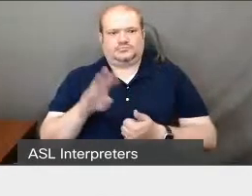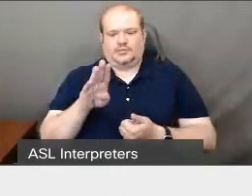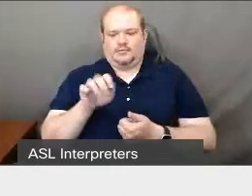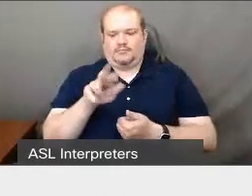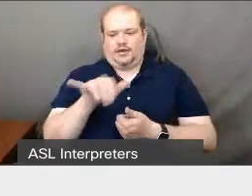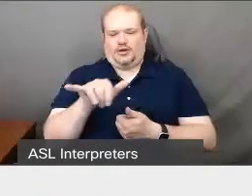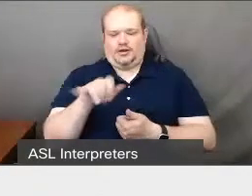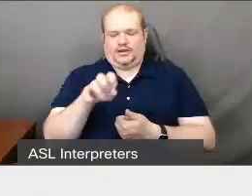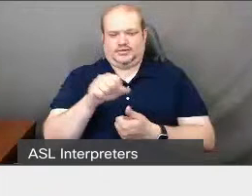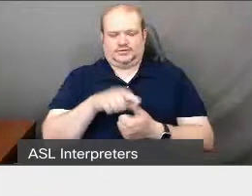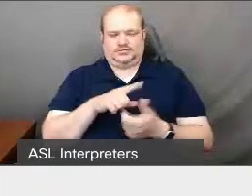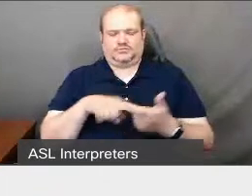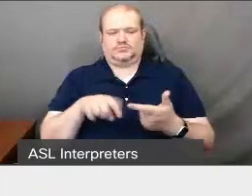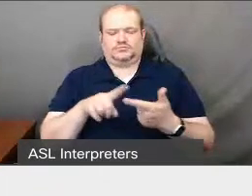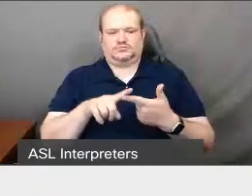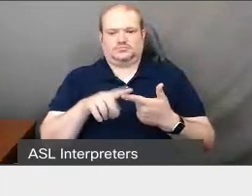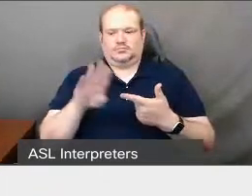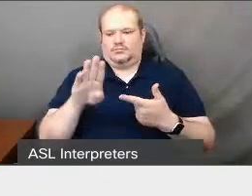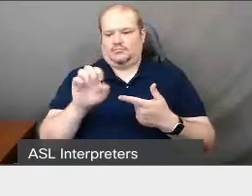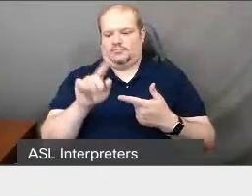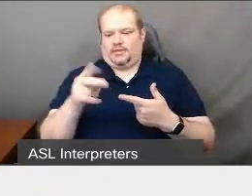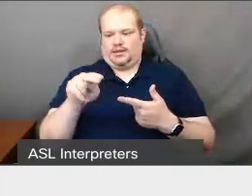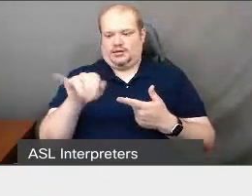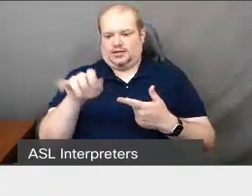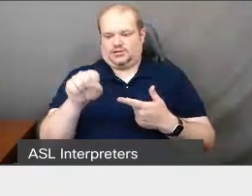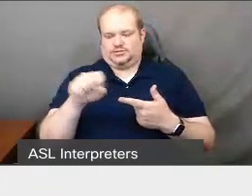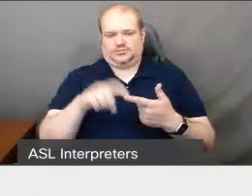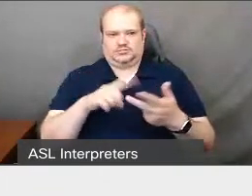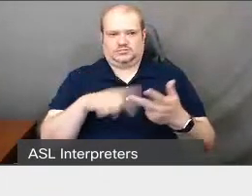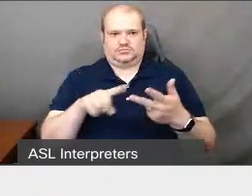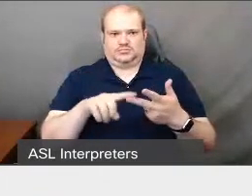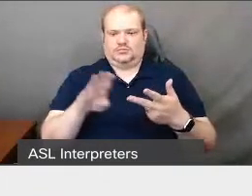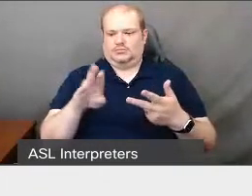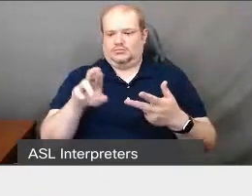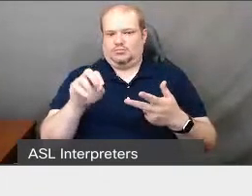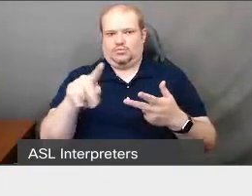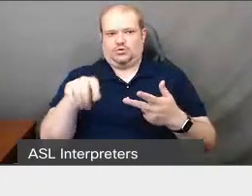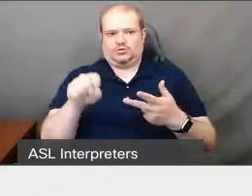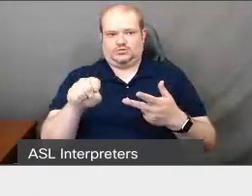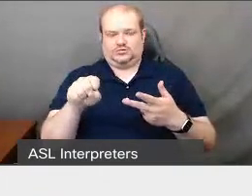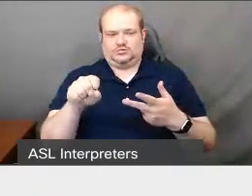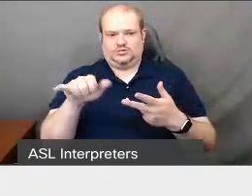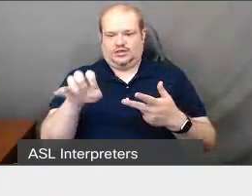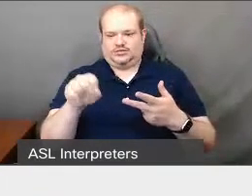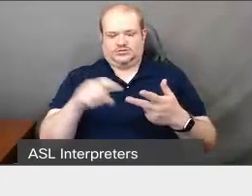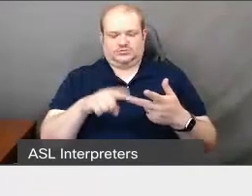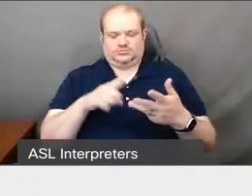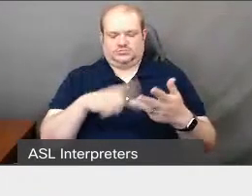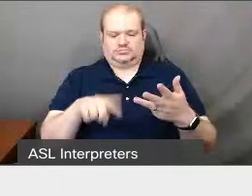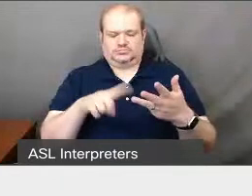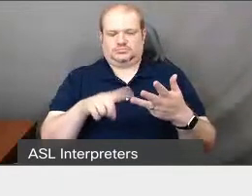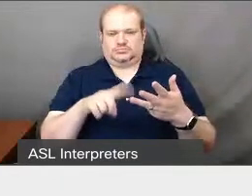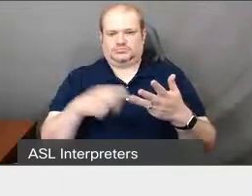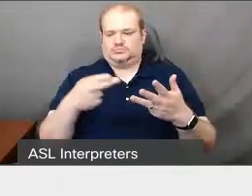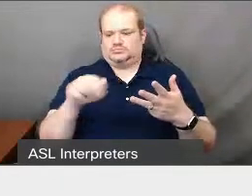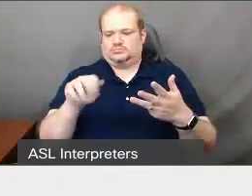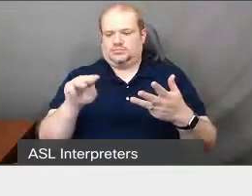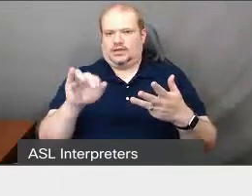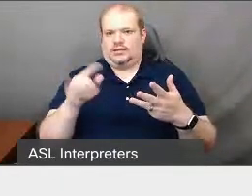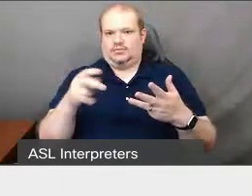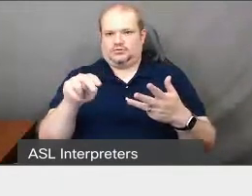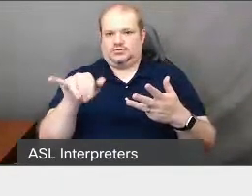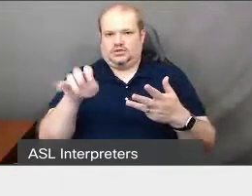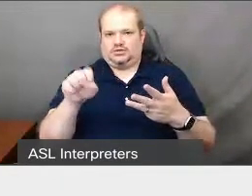Aye. Benton. Aye. Brooks, Aye. Hamilton.